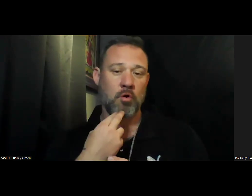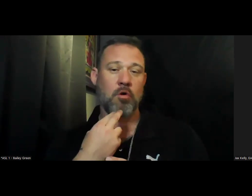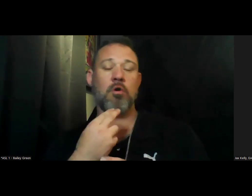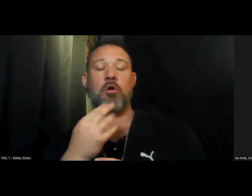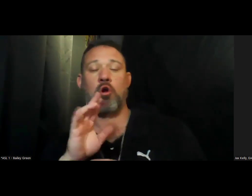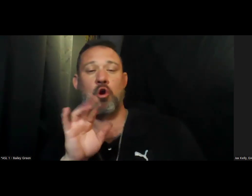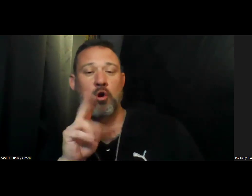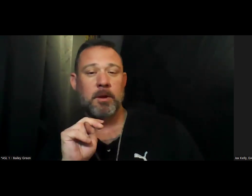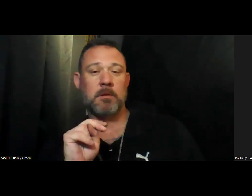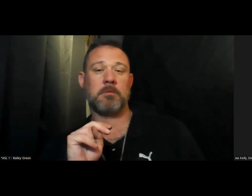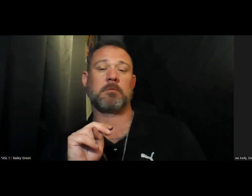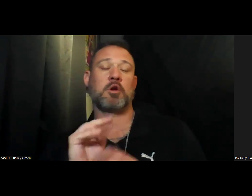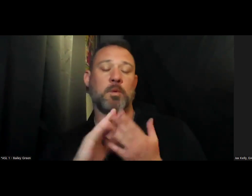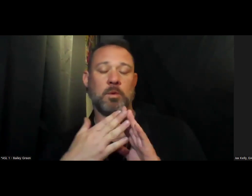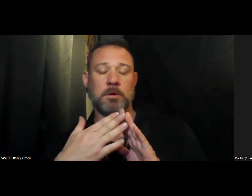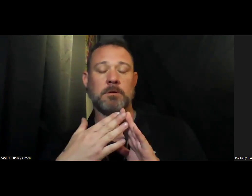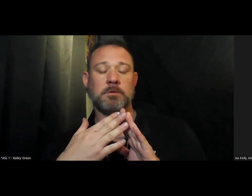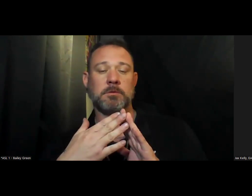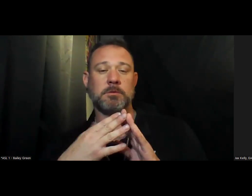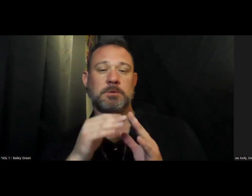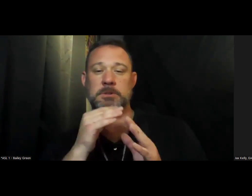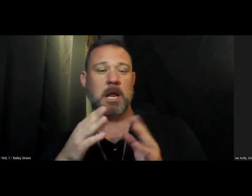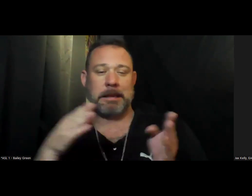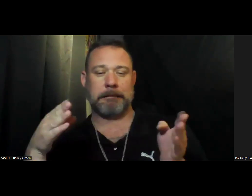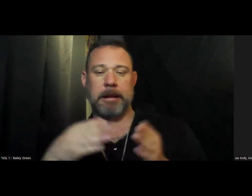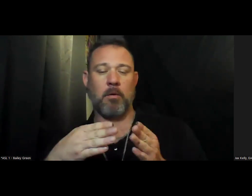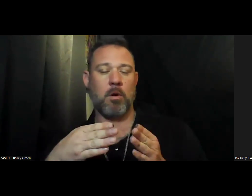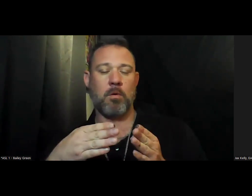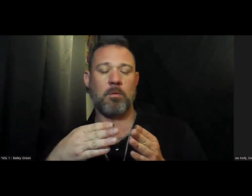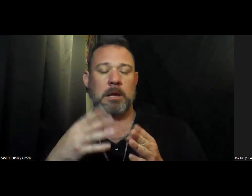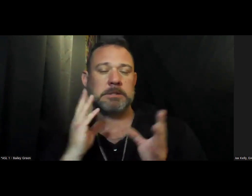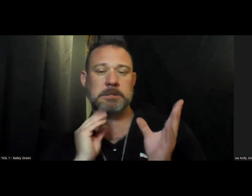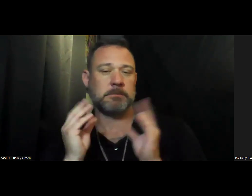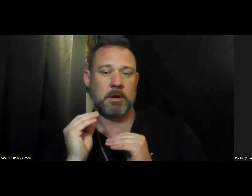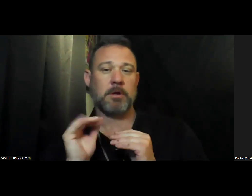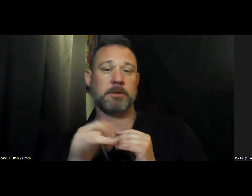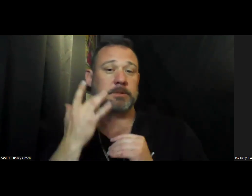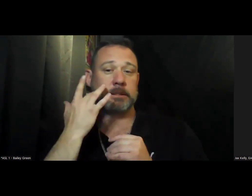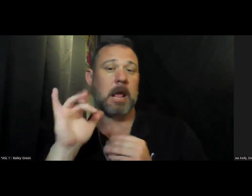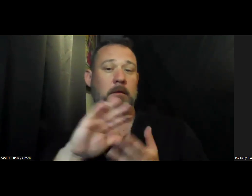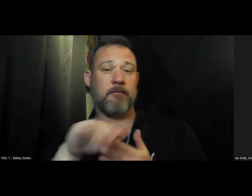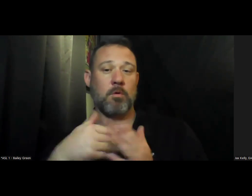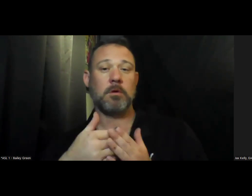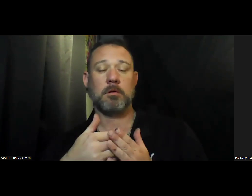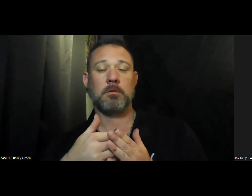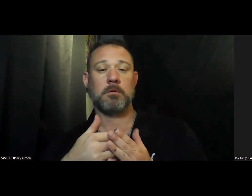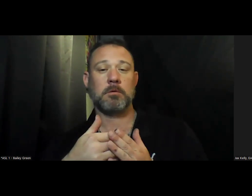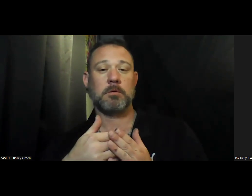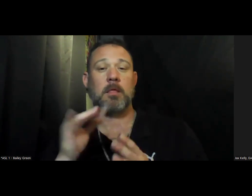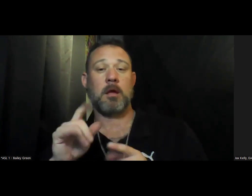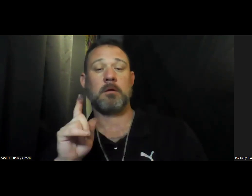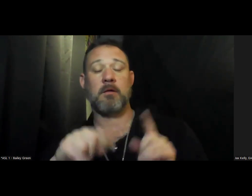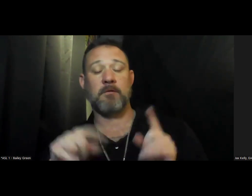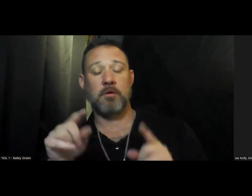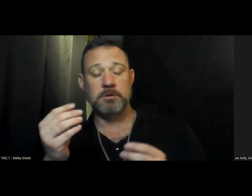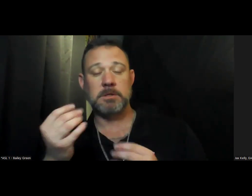urban communities. This wasn't a narrow slice of experience. It was California. And that diversity tells